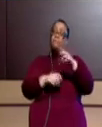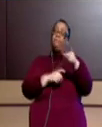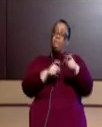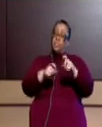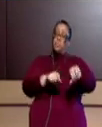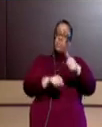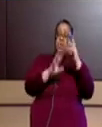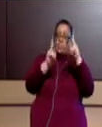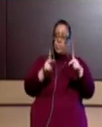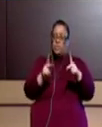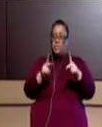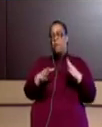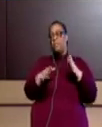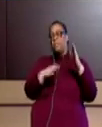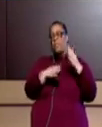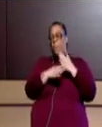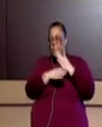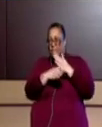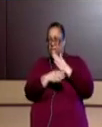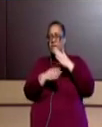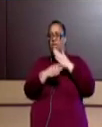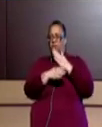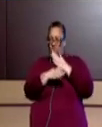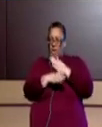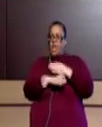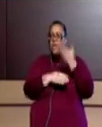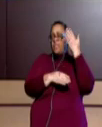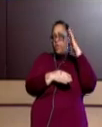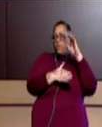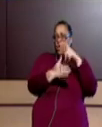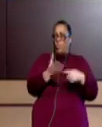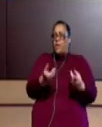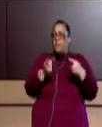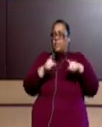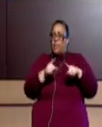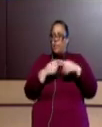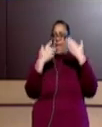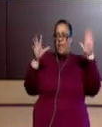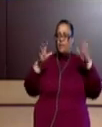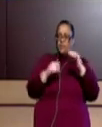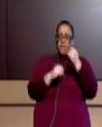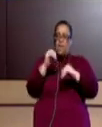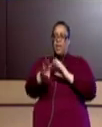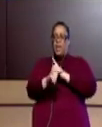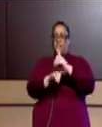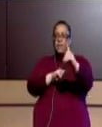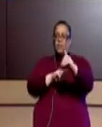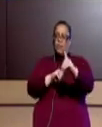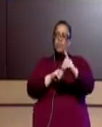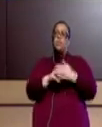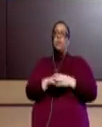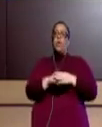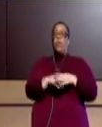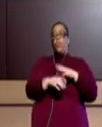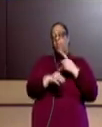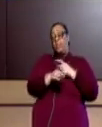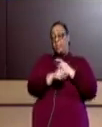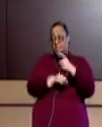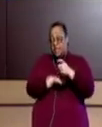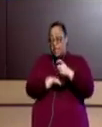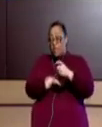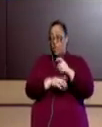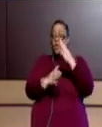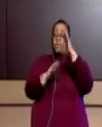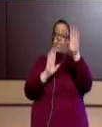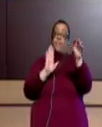and distracted and not getting to know what has happened to them after that last divorce or after that last betrayal or after that failed